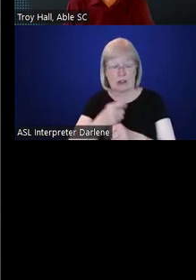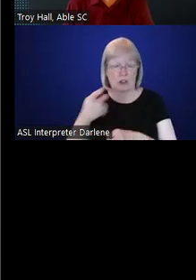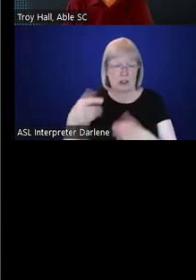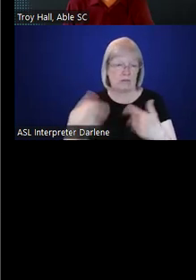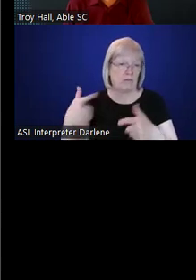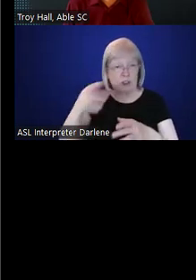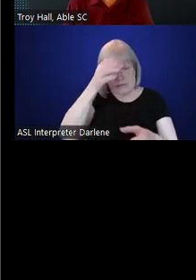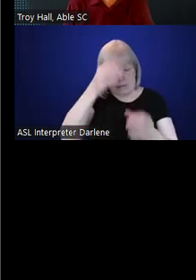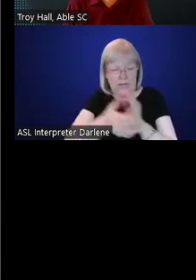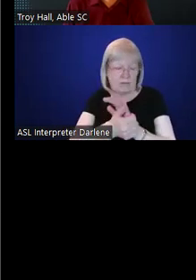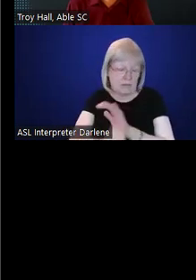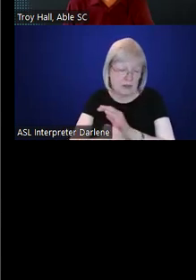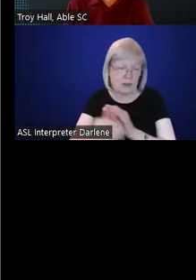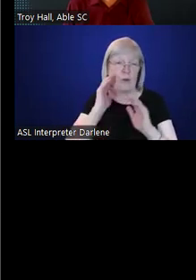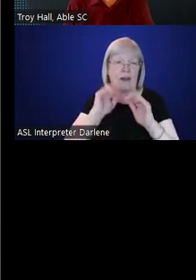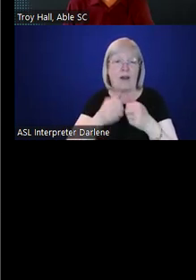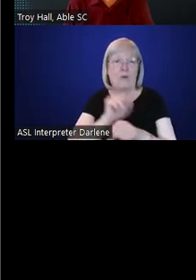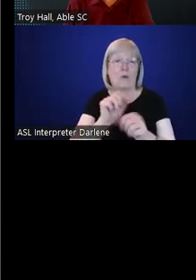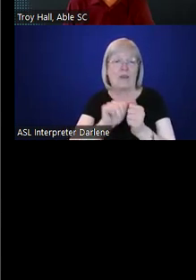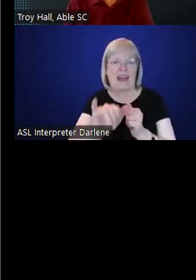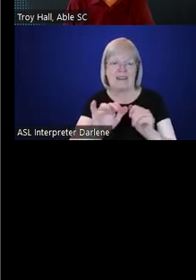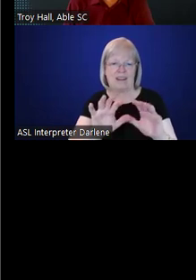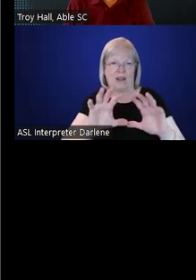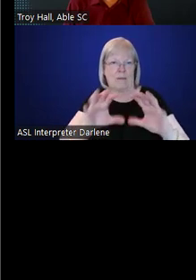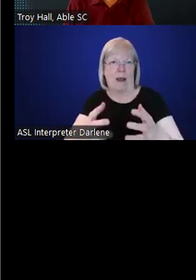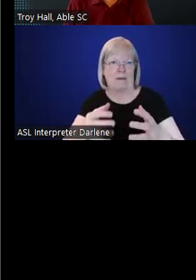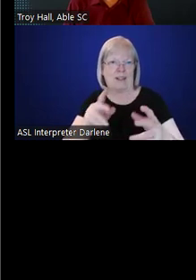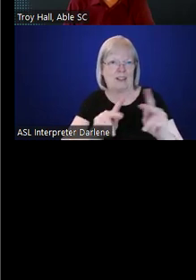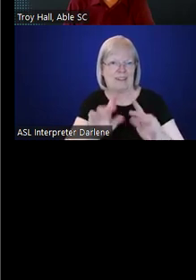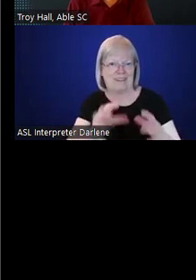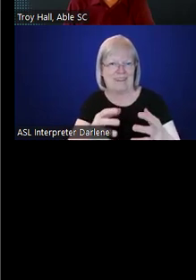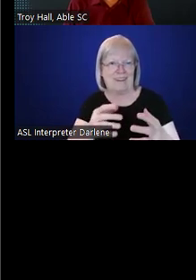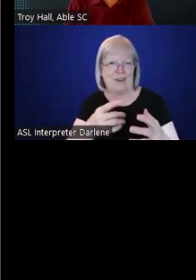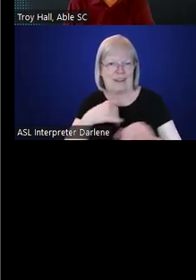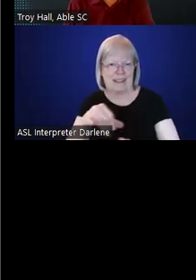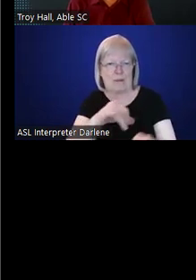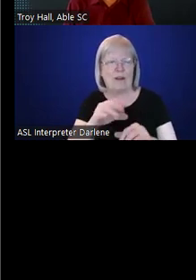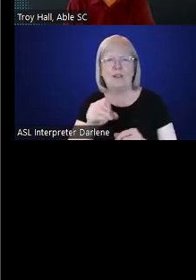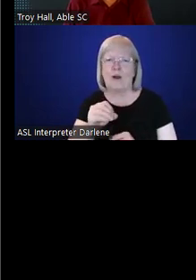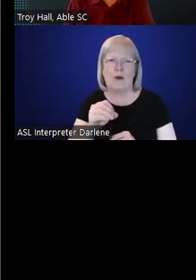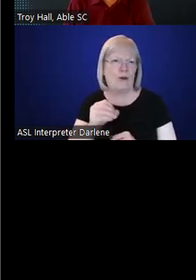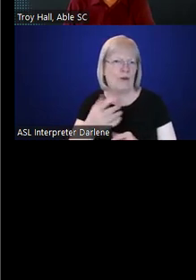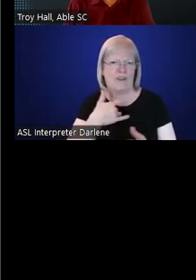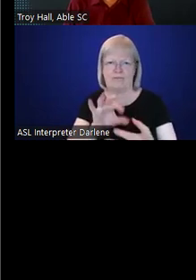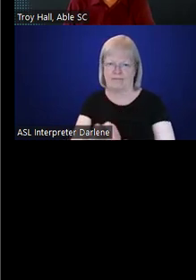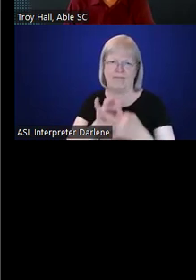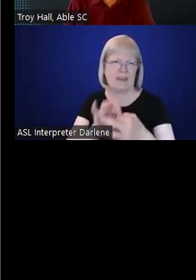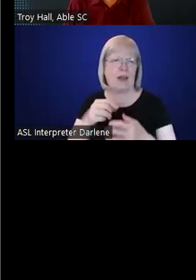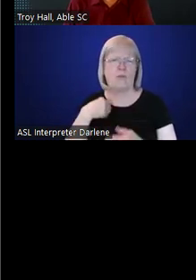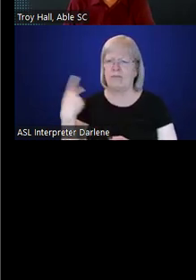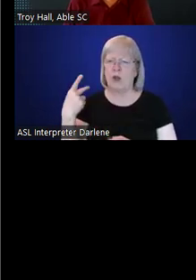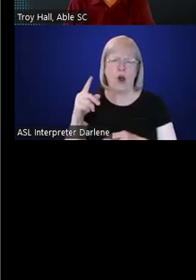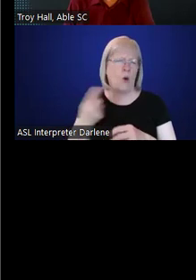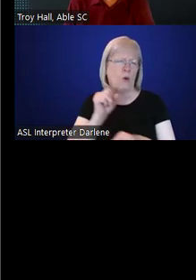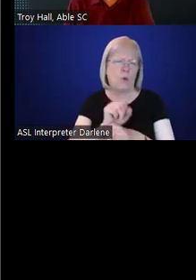comes to working with that population and connecting with us. And so we have always worked together as a great